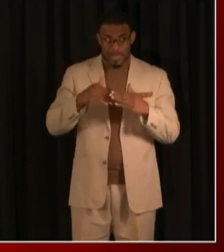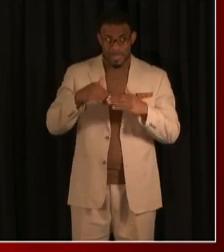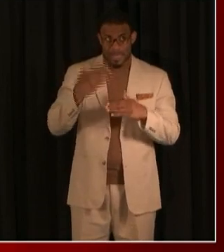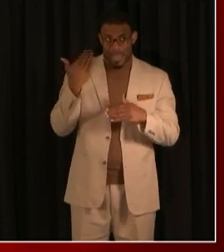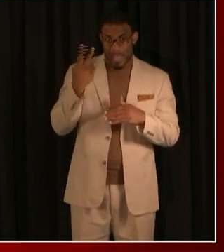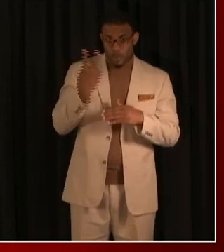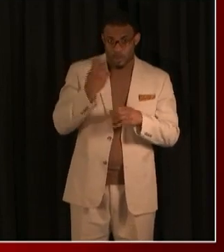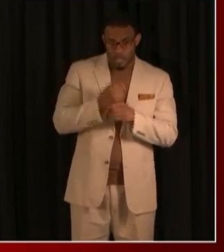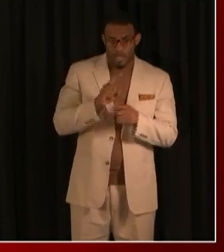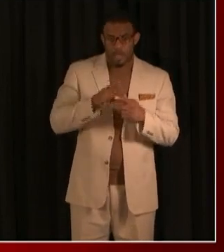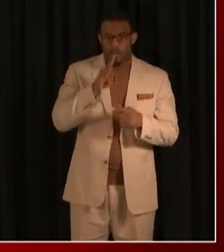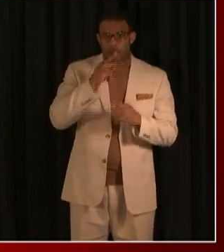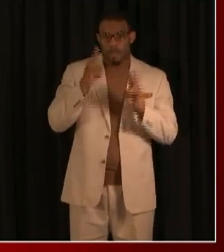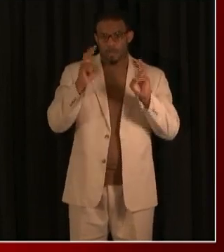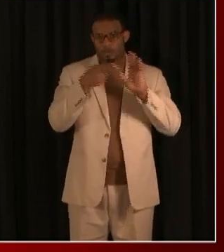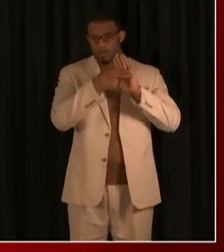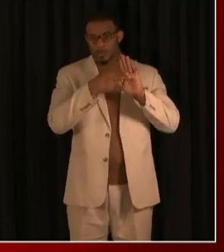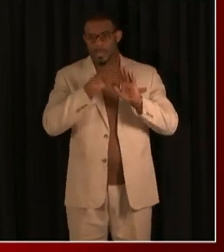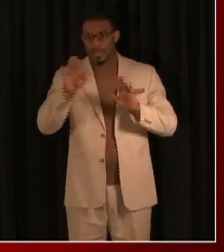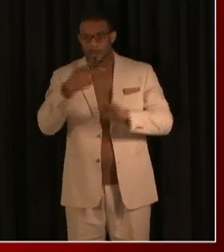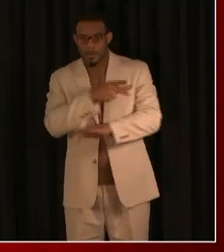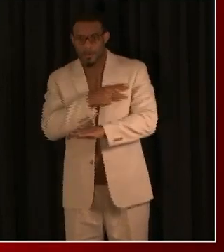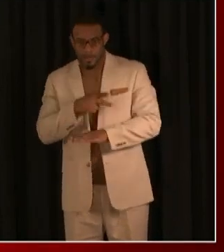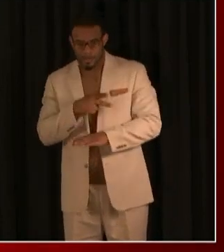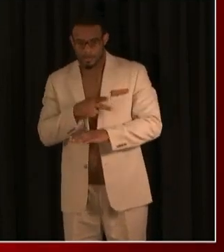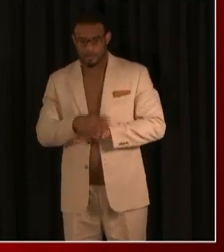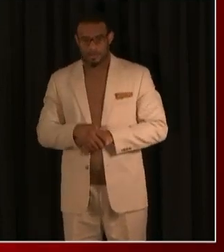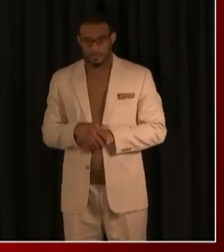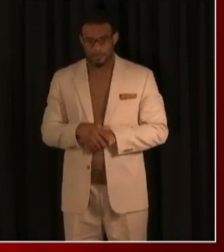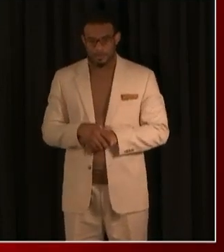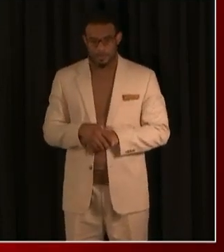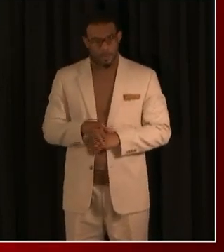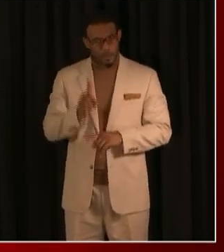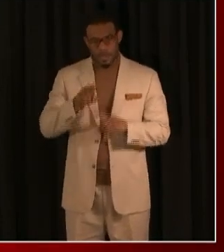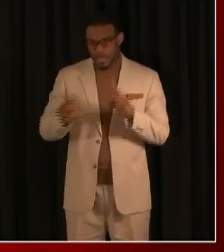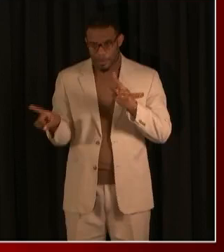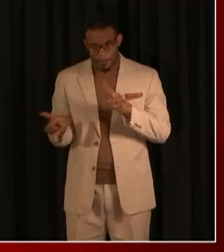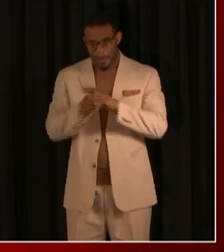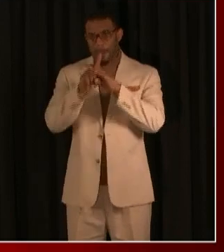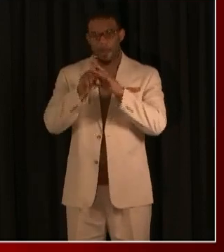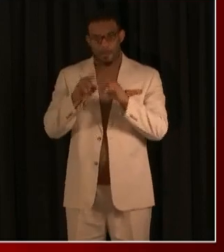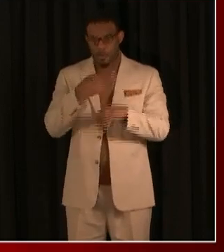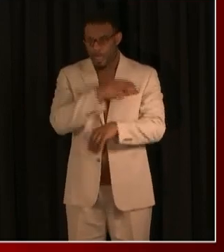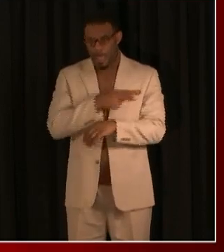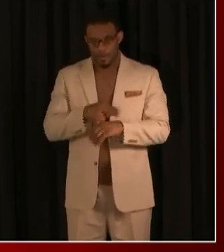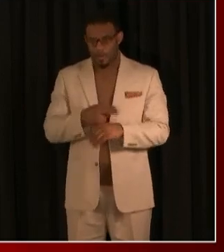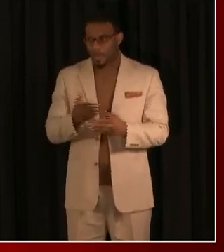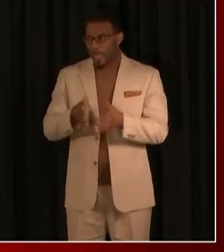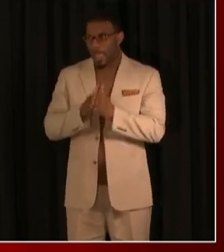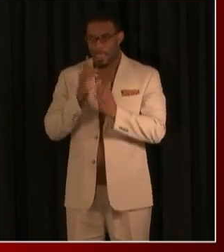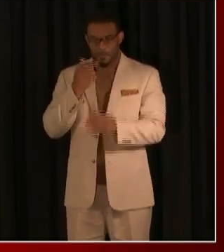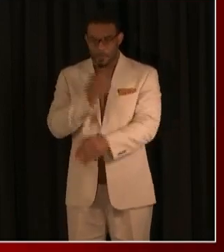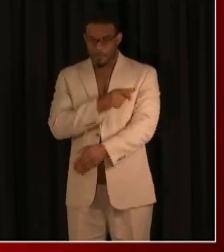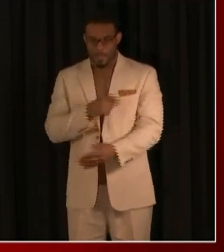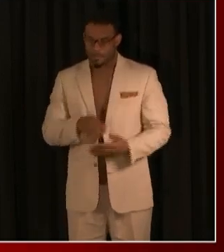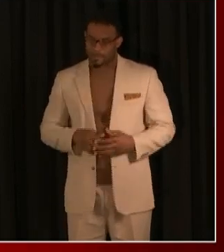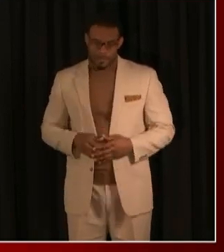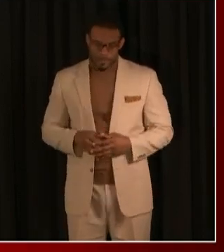2 years, those hospitals have reached out to those patients and are inviting them to come and